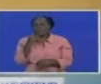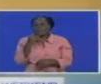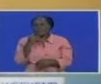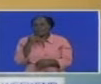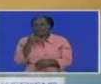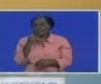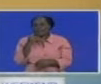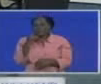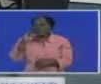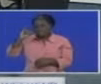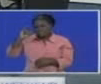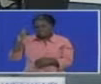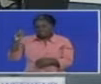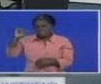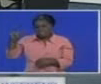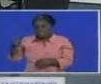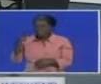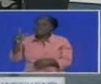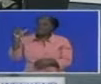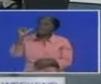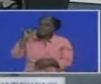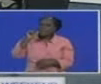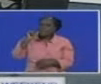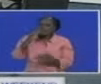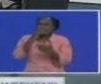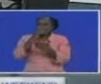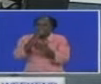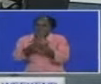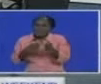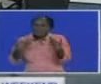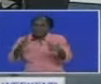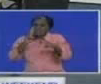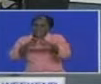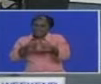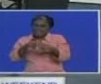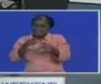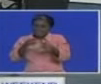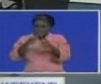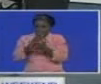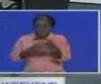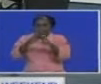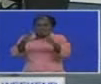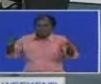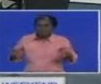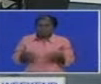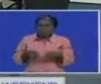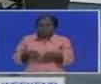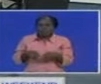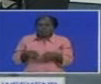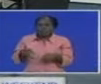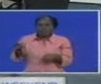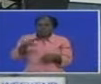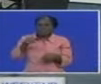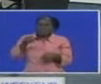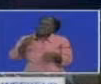imagine in Washington, D.C. or in London, there were some funny characters sitting in a particular room. and you know, some locals. Do you think